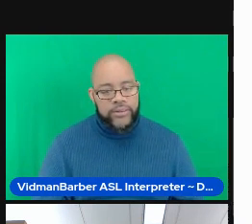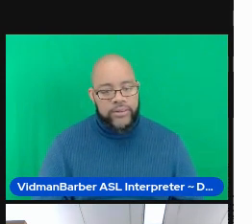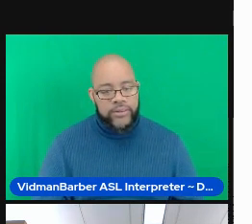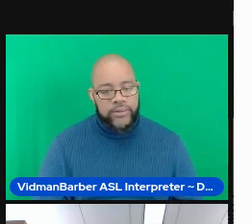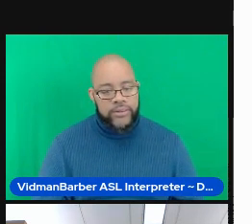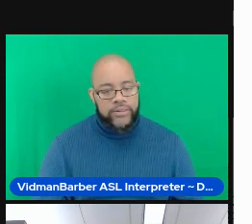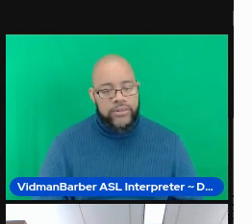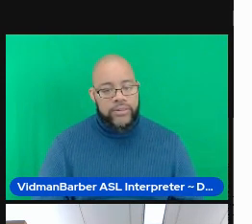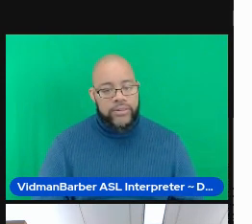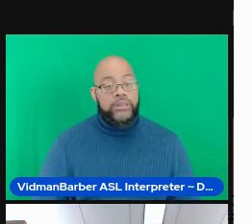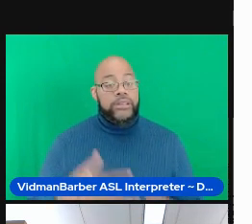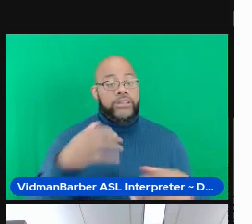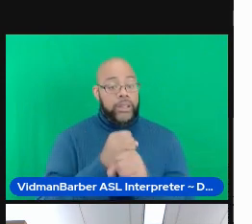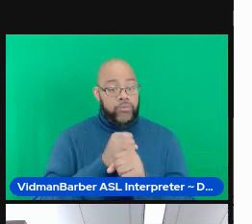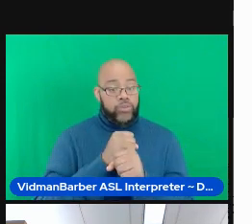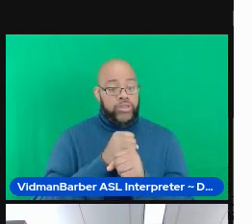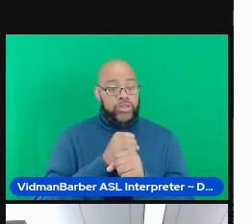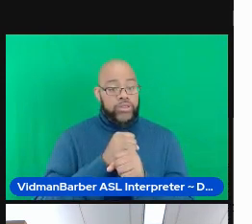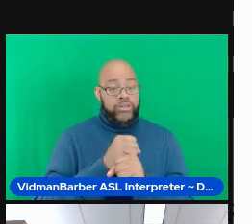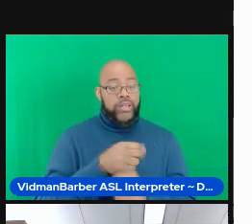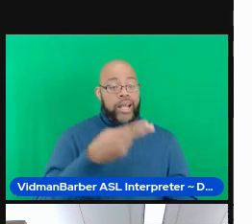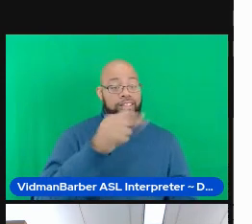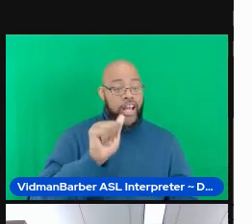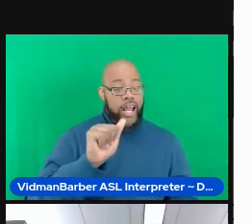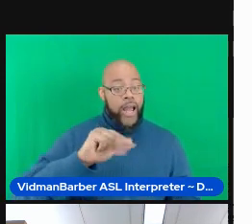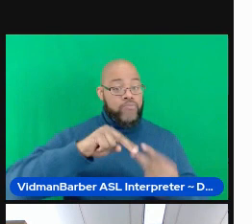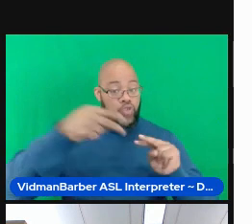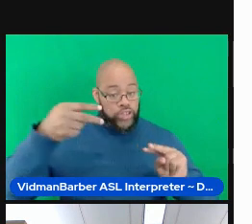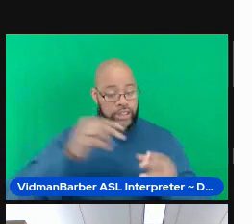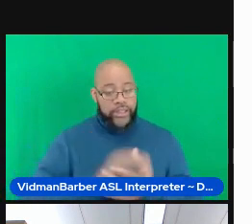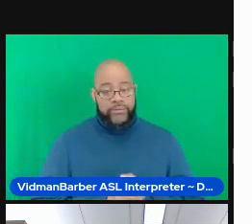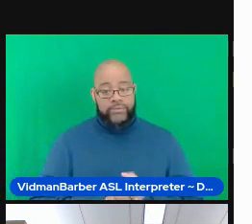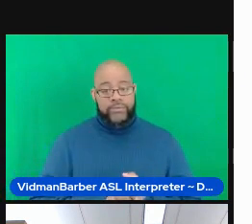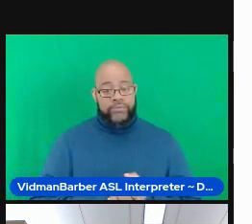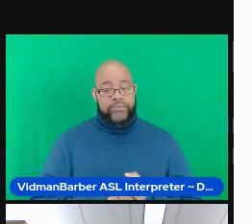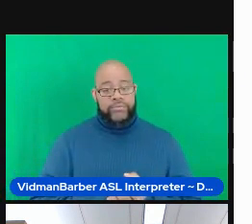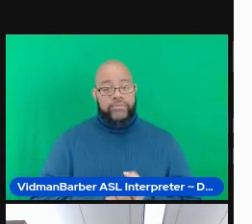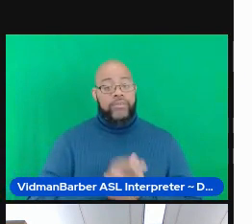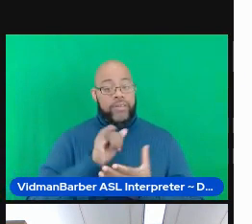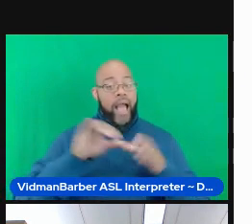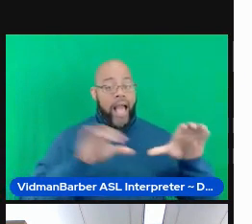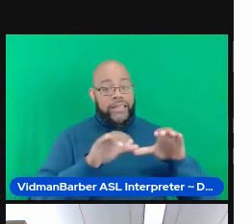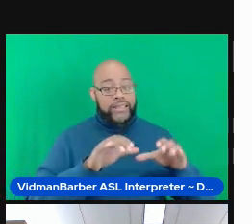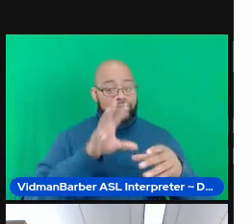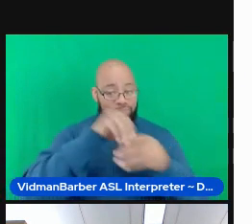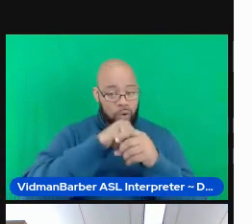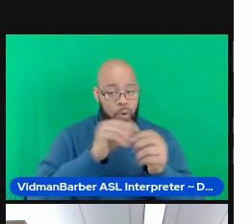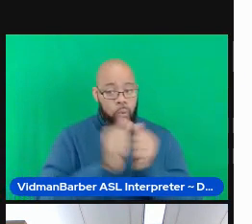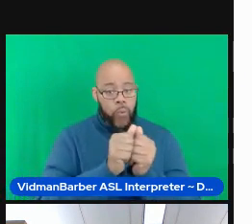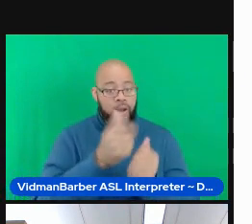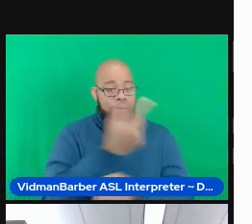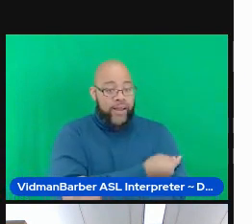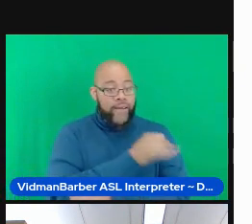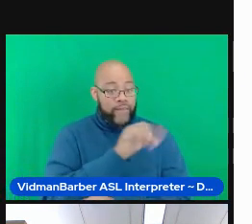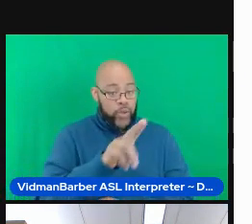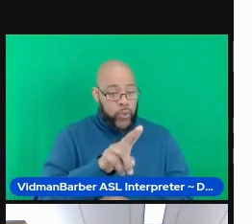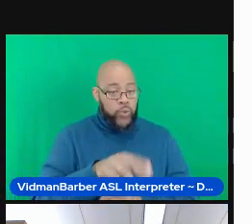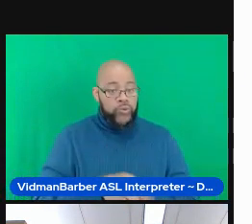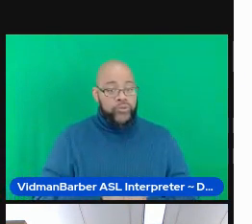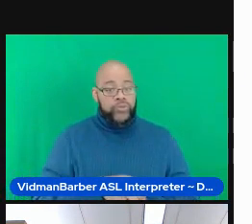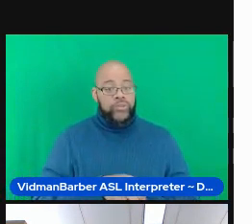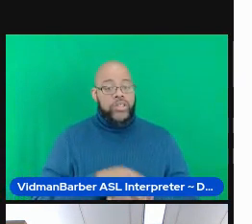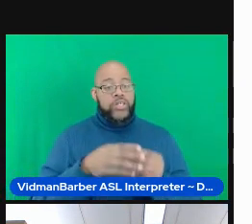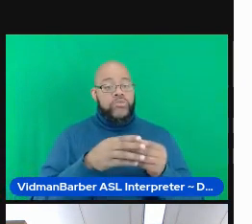And so, in summary, the hemagglutinin protein, which is the active ingredient in influenza vaccine, mediates